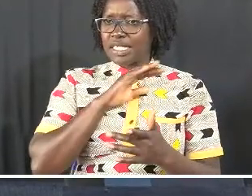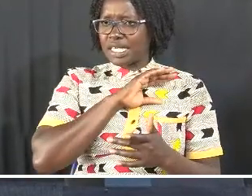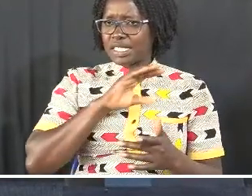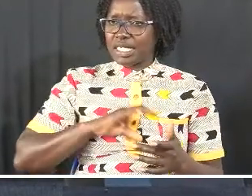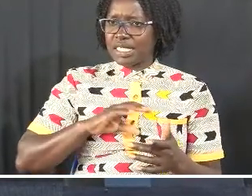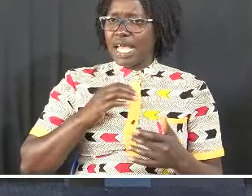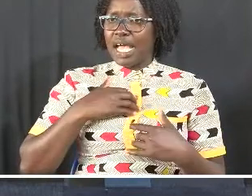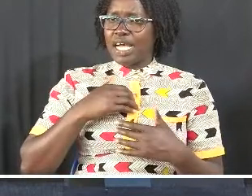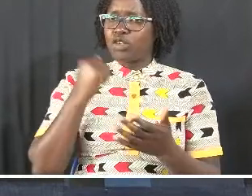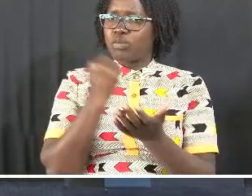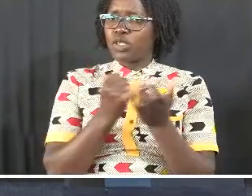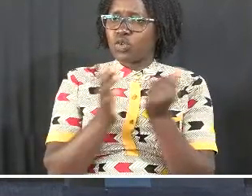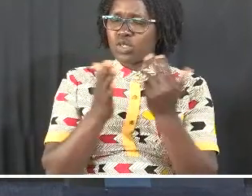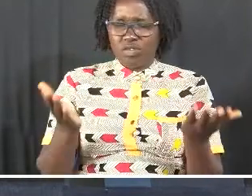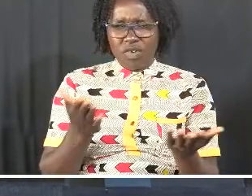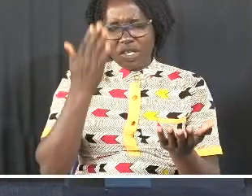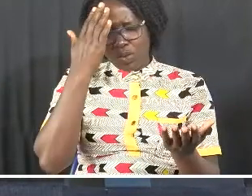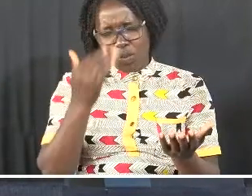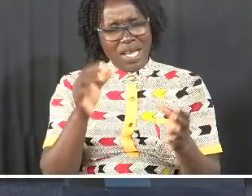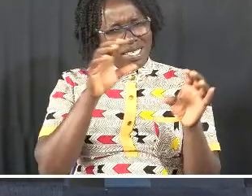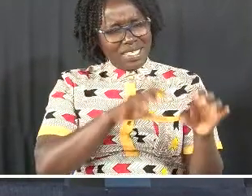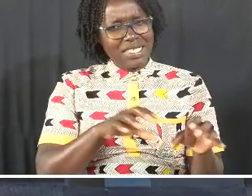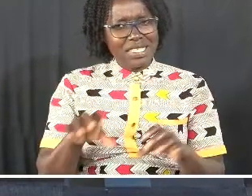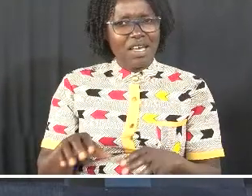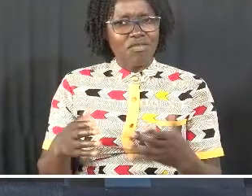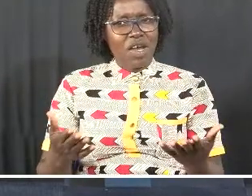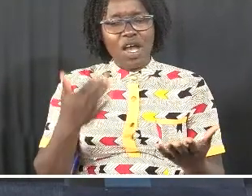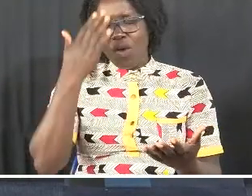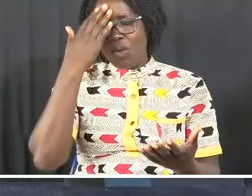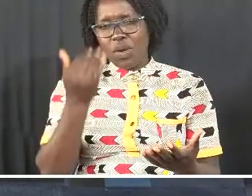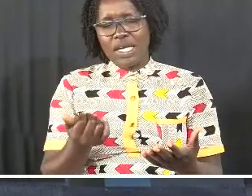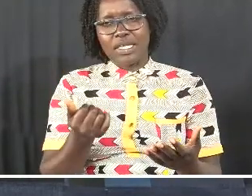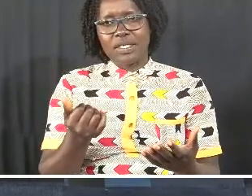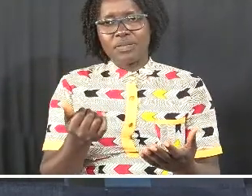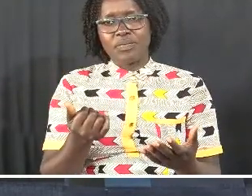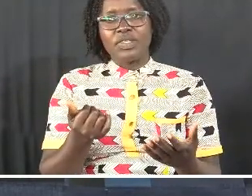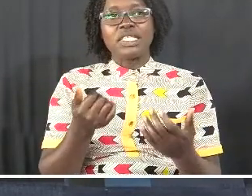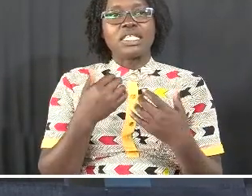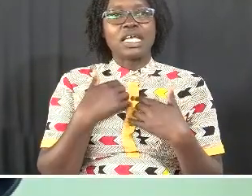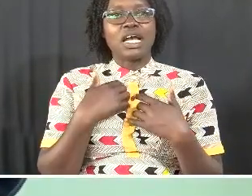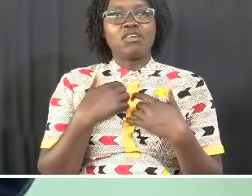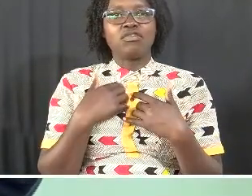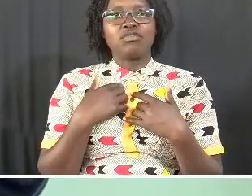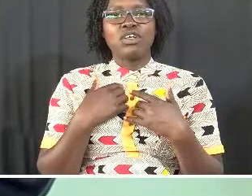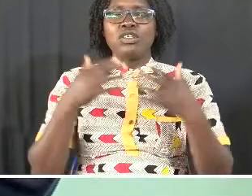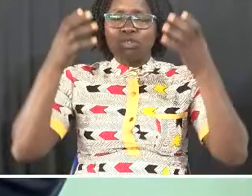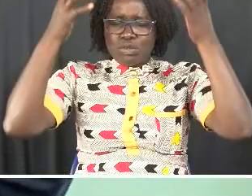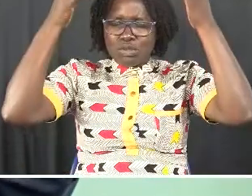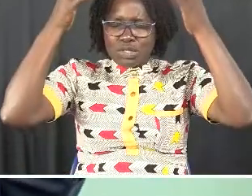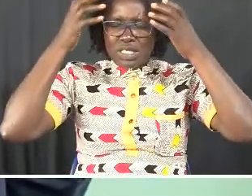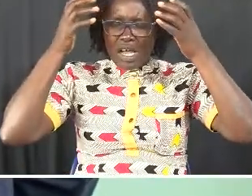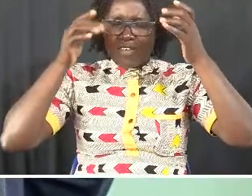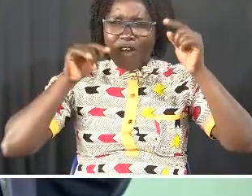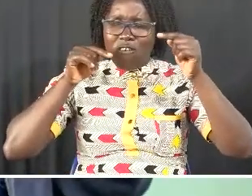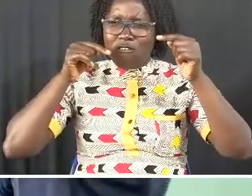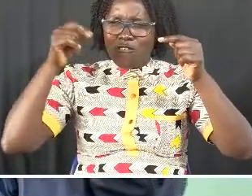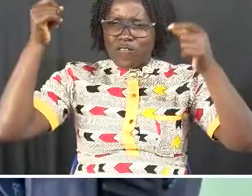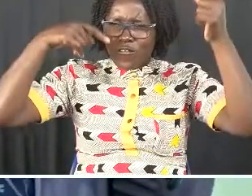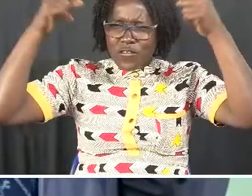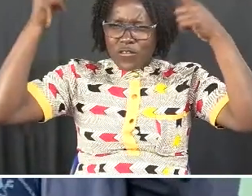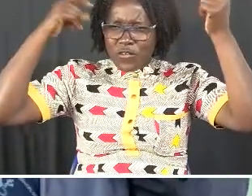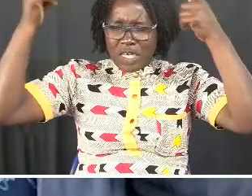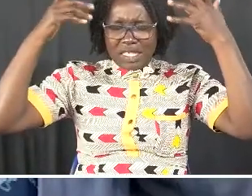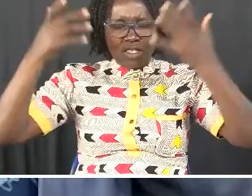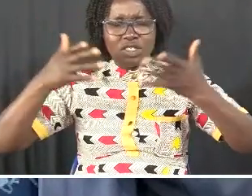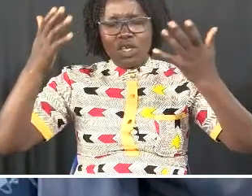be crucified? Why did he suffer? Why did they have to put for him a crown of thorns? Why did they have to